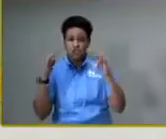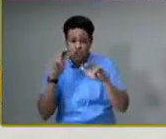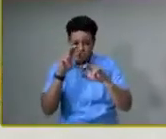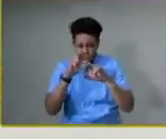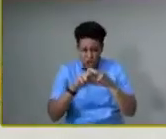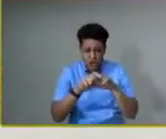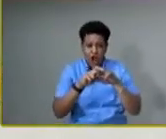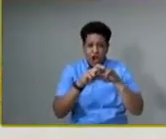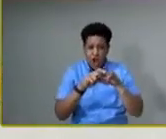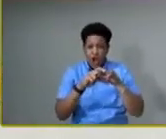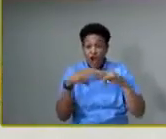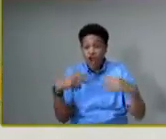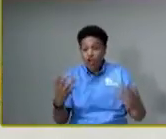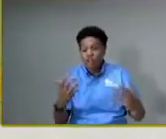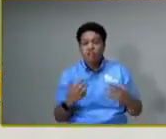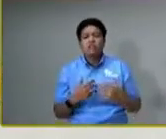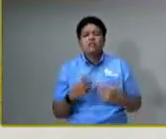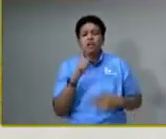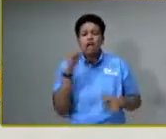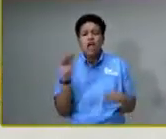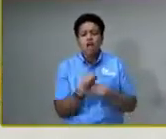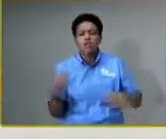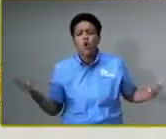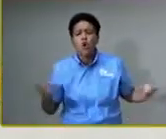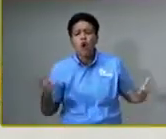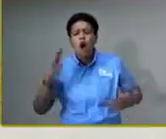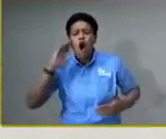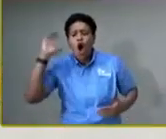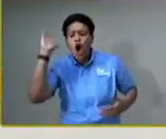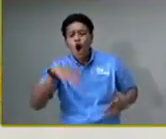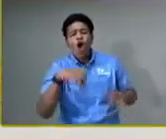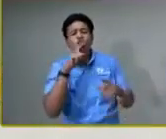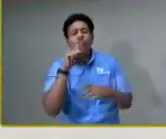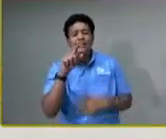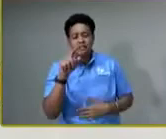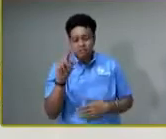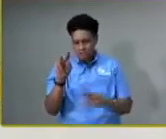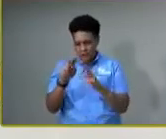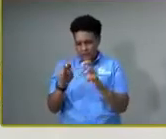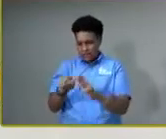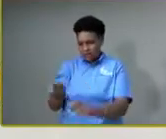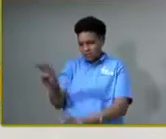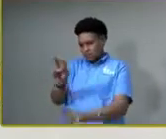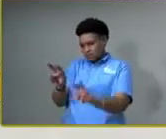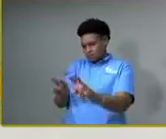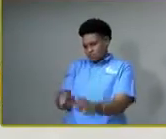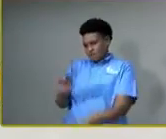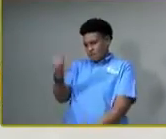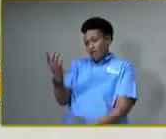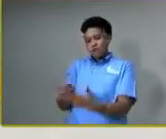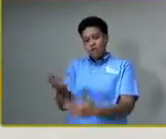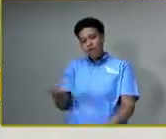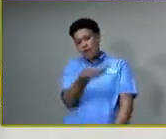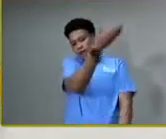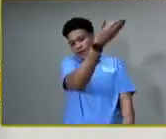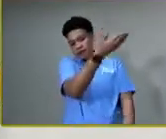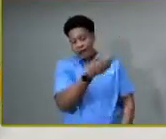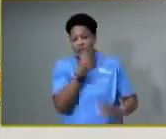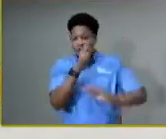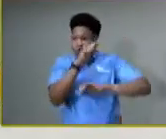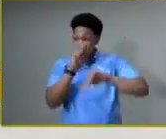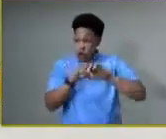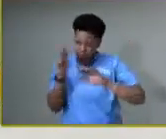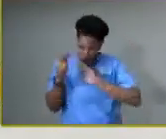chairs, to ensure that all are triaged, are assessed, and that the normal